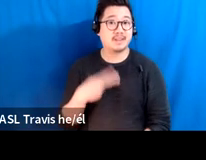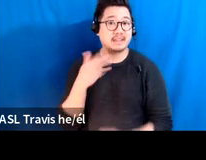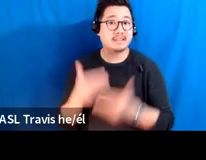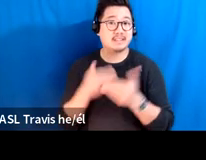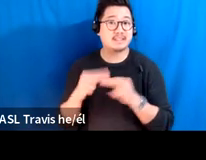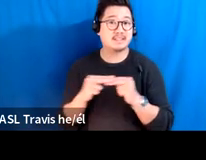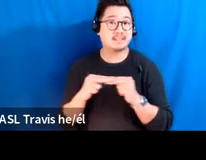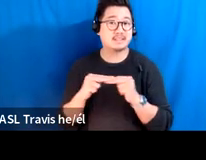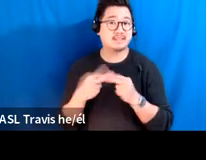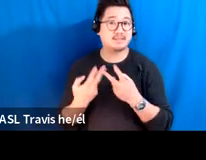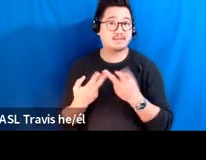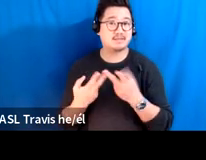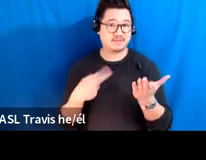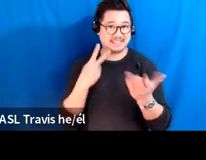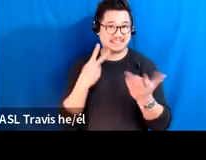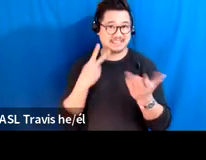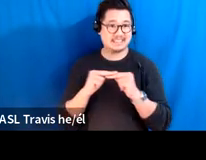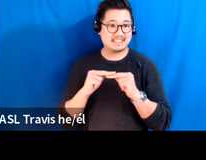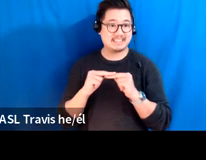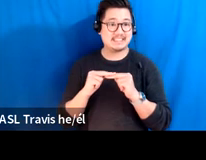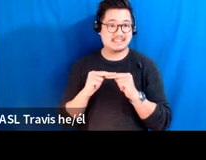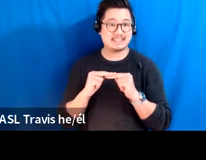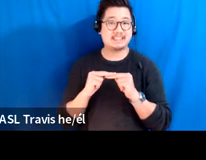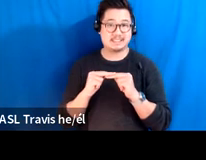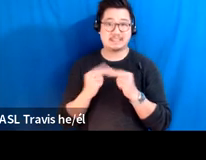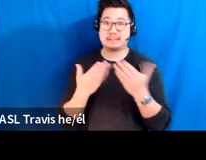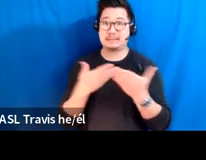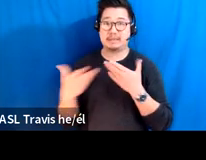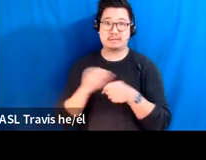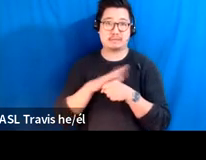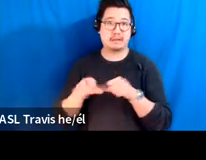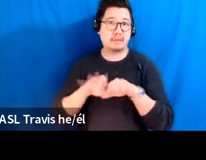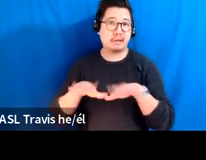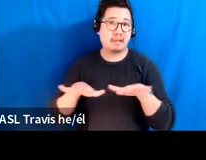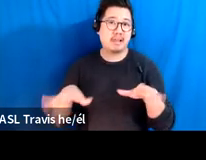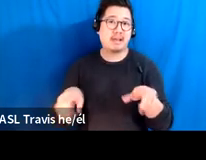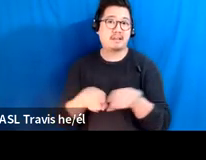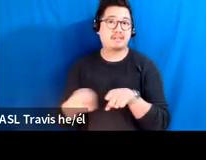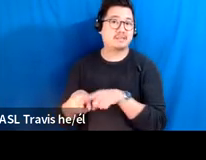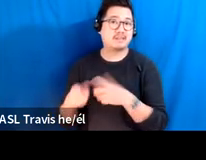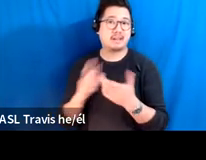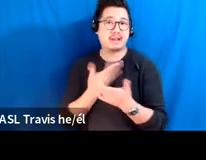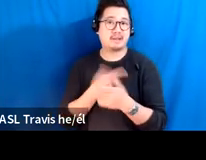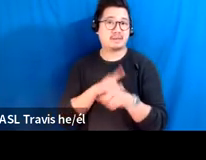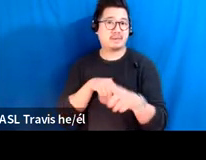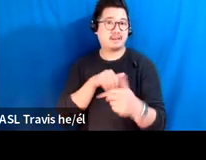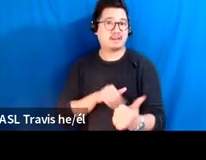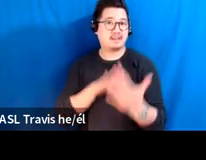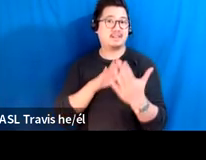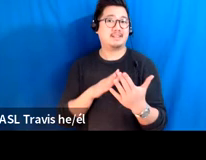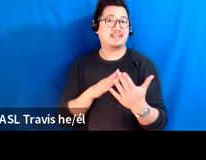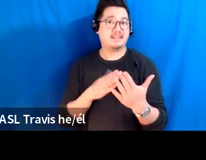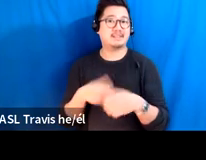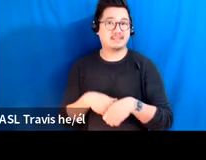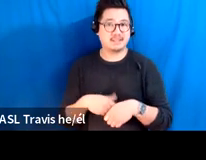from looking at the slide you can see that uh in spite of the pandemic and the crisis response that we've been engaged in over the past